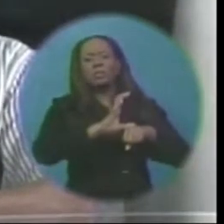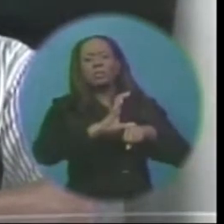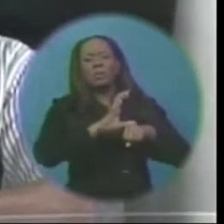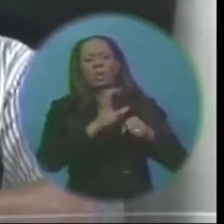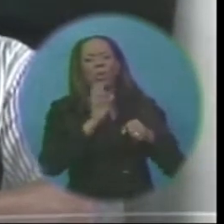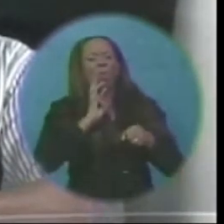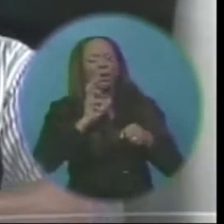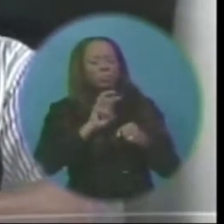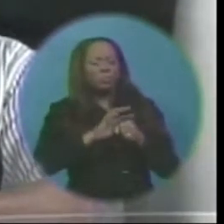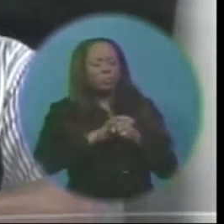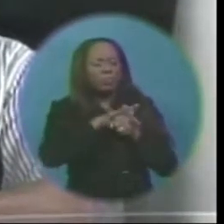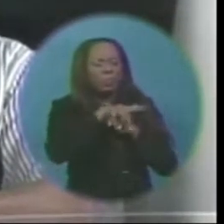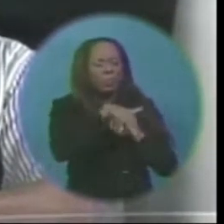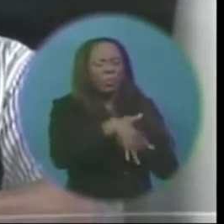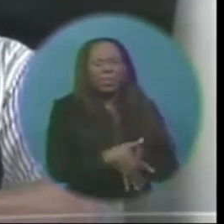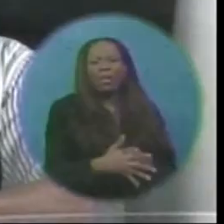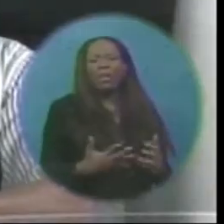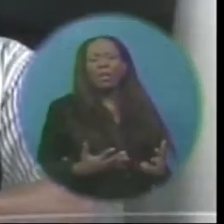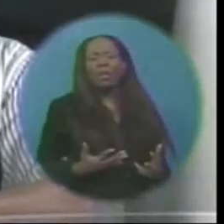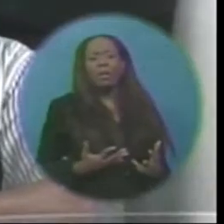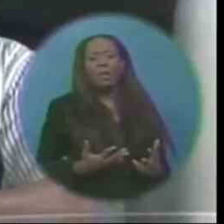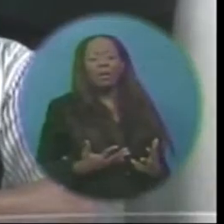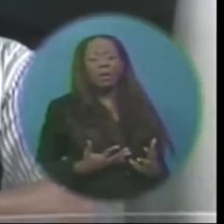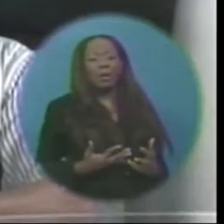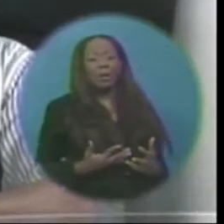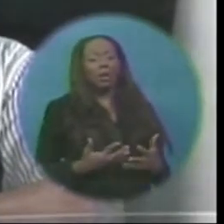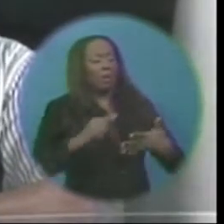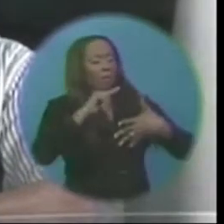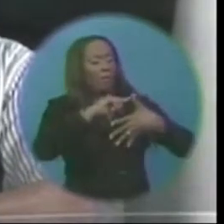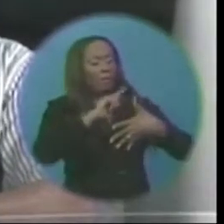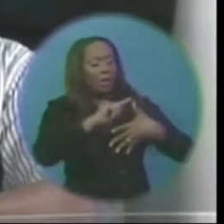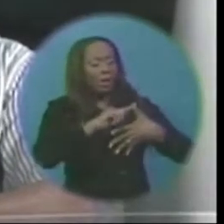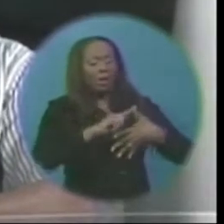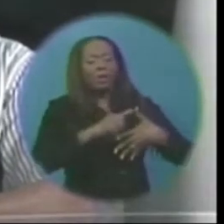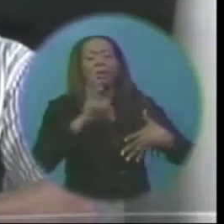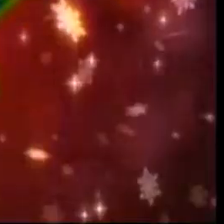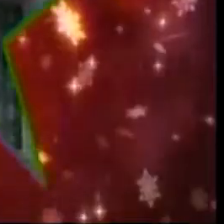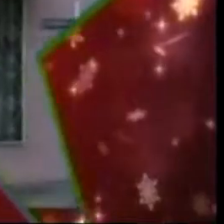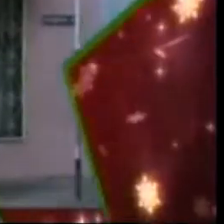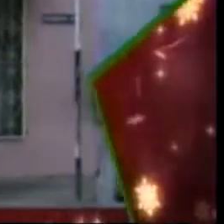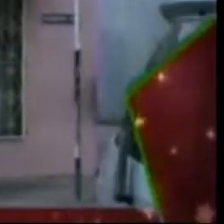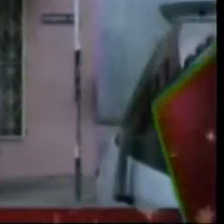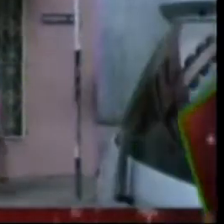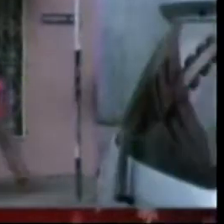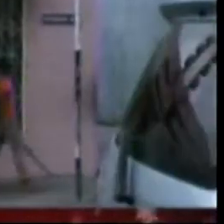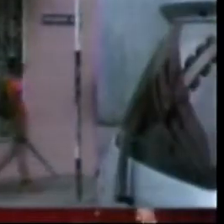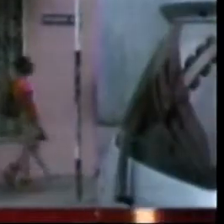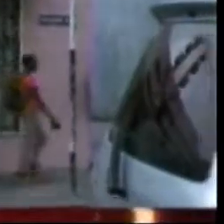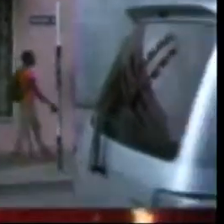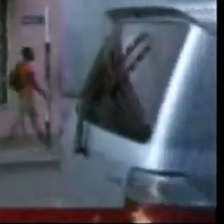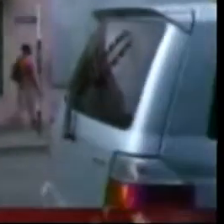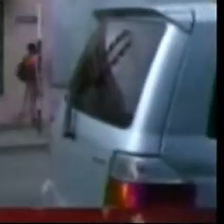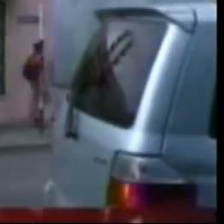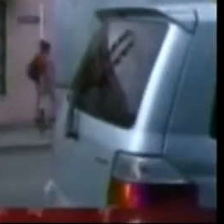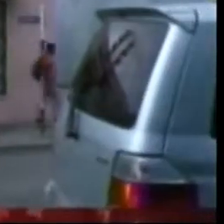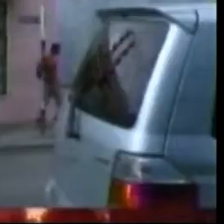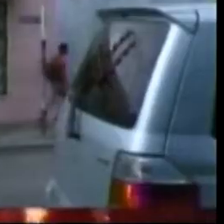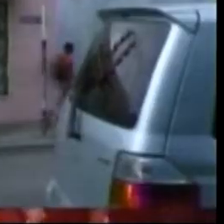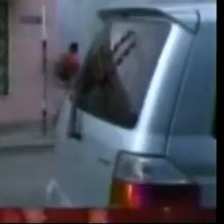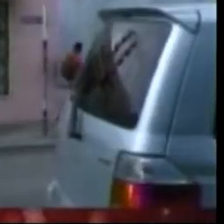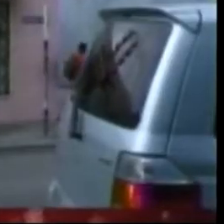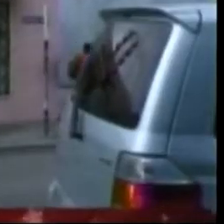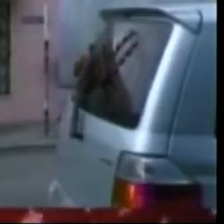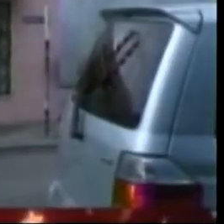main concern is that first, the potable water systems that... It's Christmas at